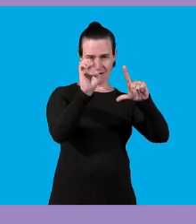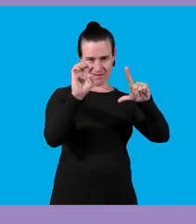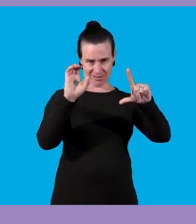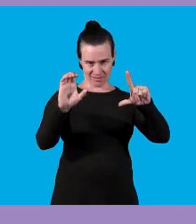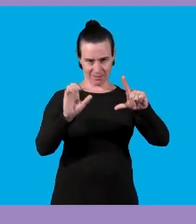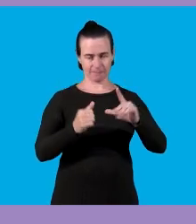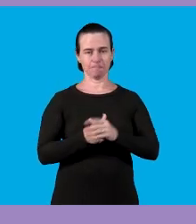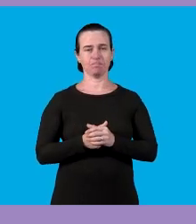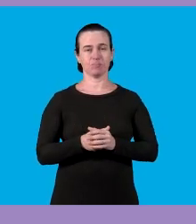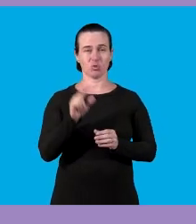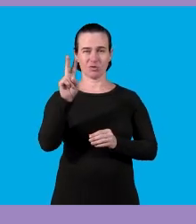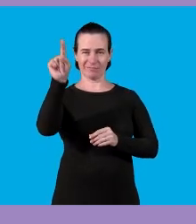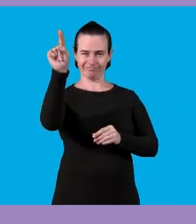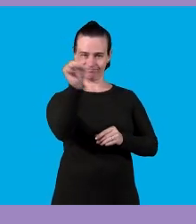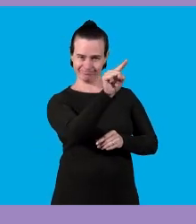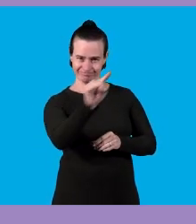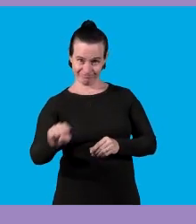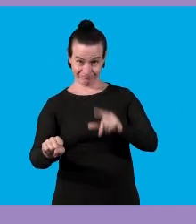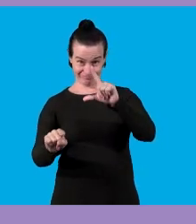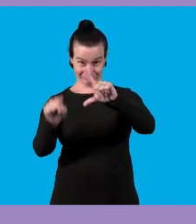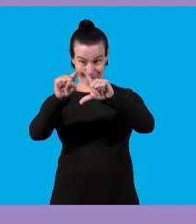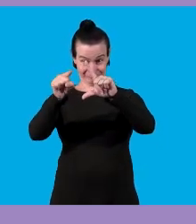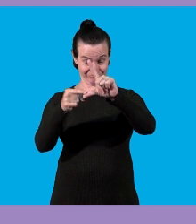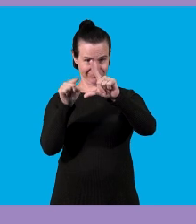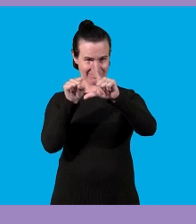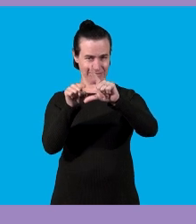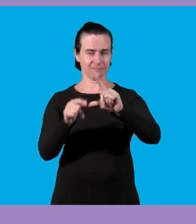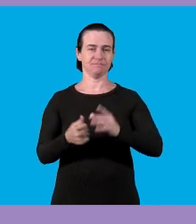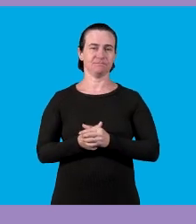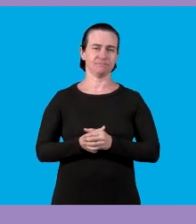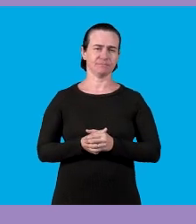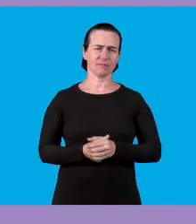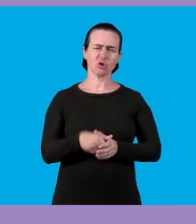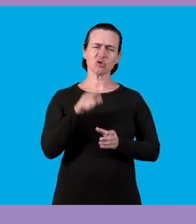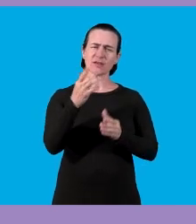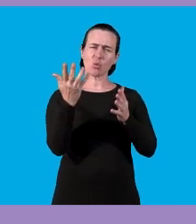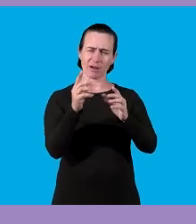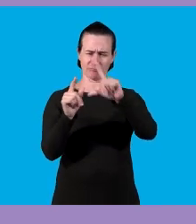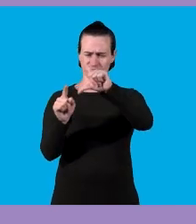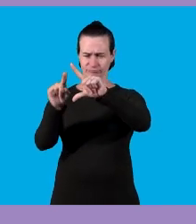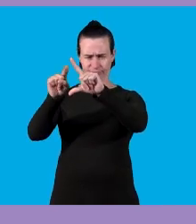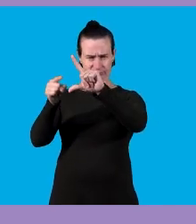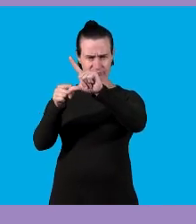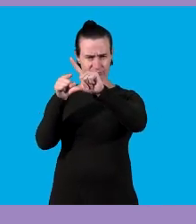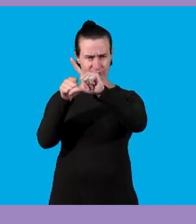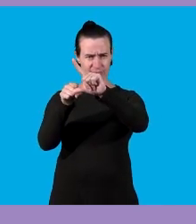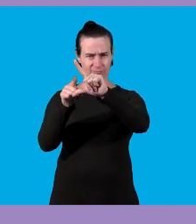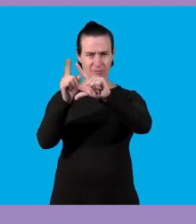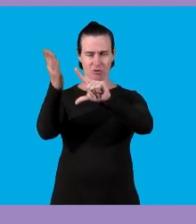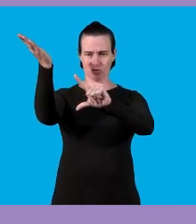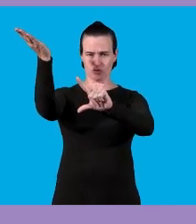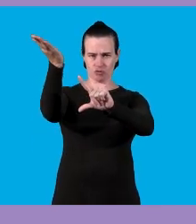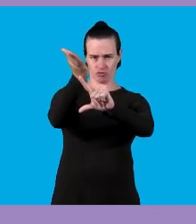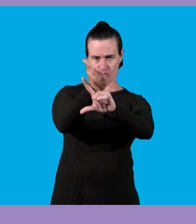DEC, that angle there. That's the angle we are supposed to calculate. Look at where the angle is sitting. The angle is sitting on a